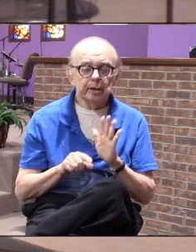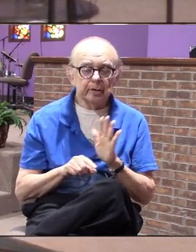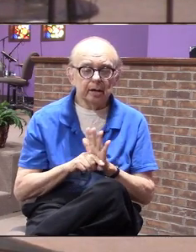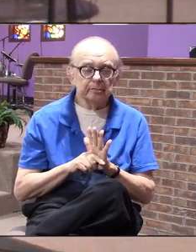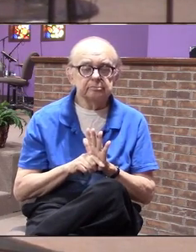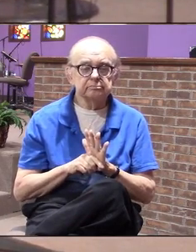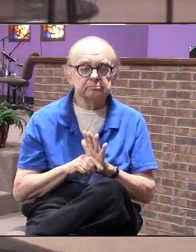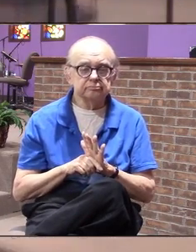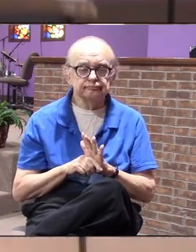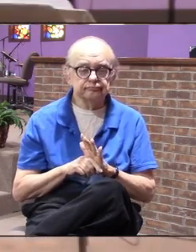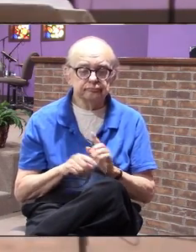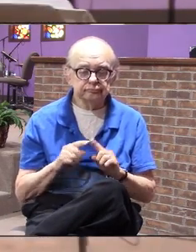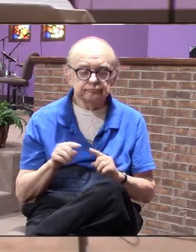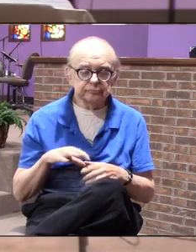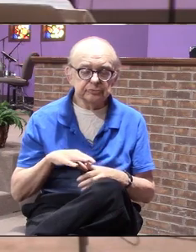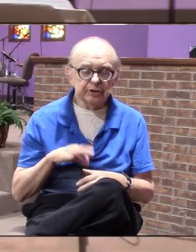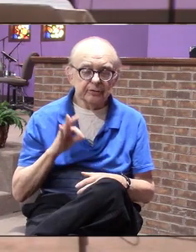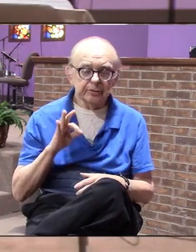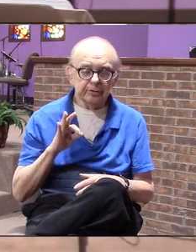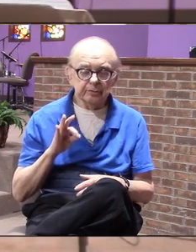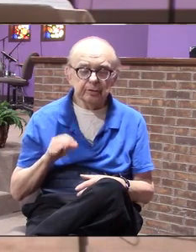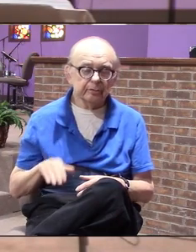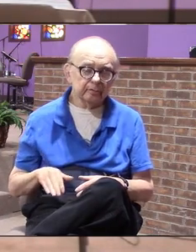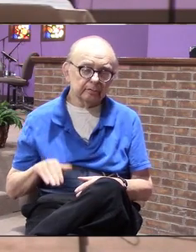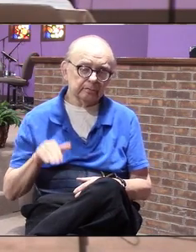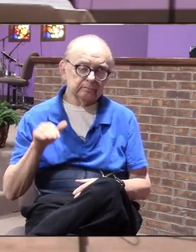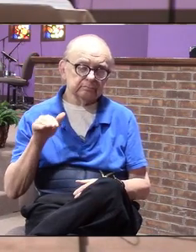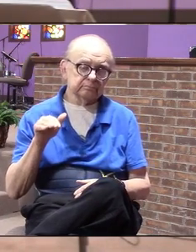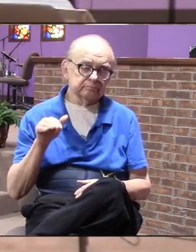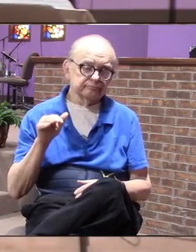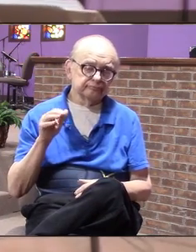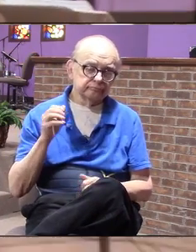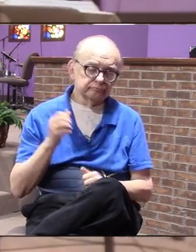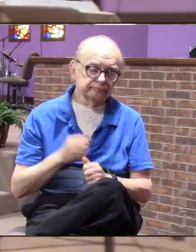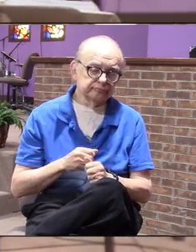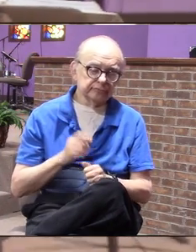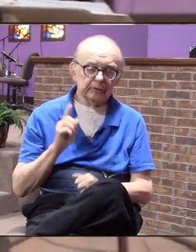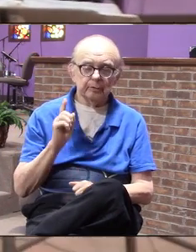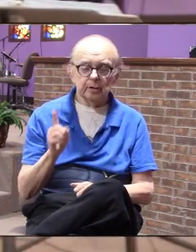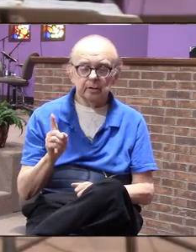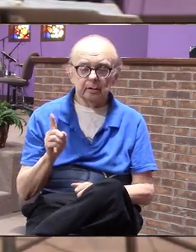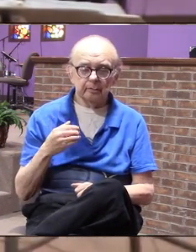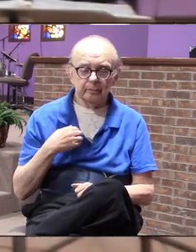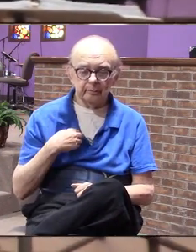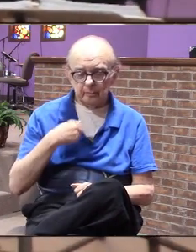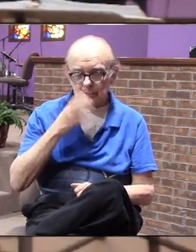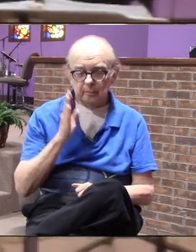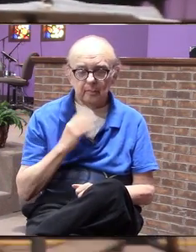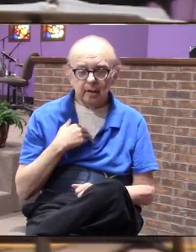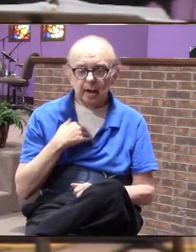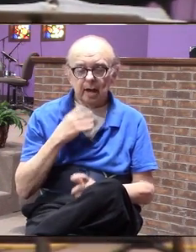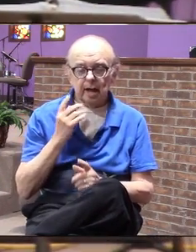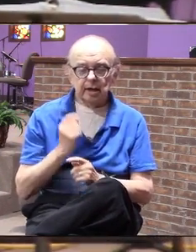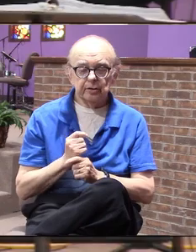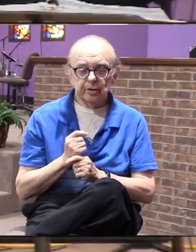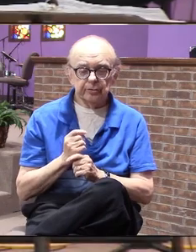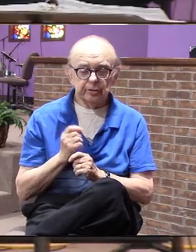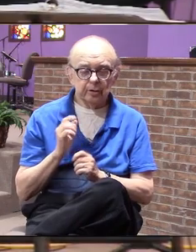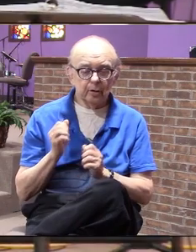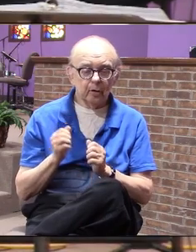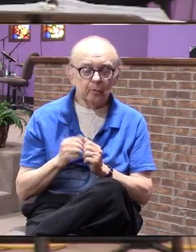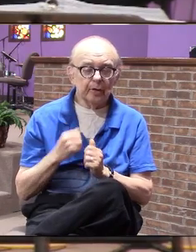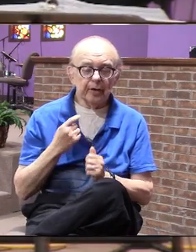different spiritual upbringing, every one of us, God has entrusted with